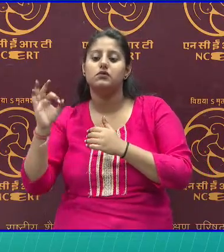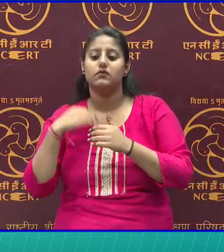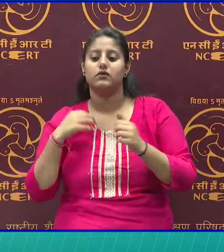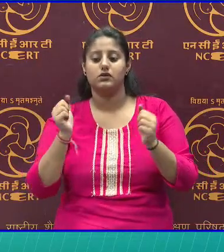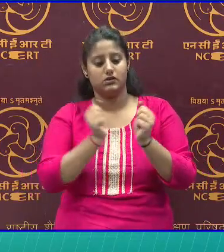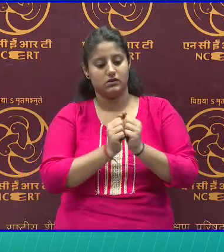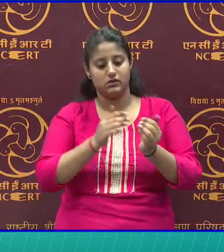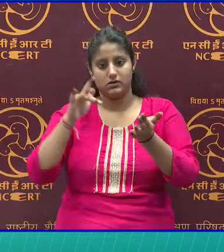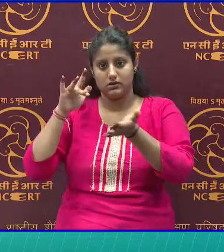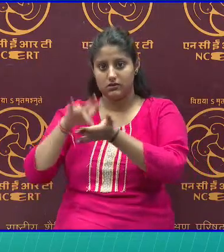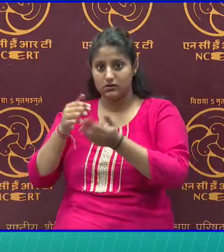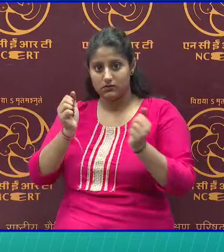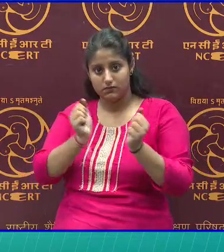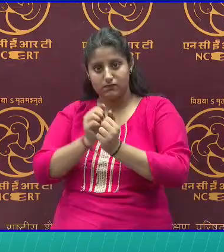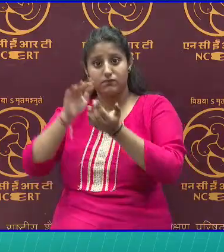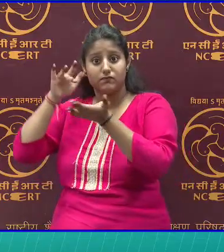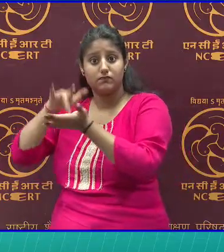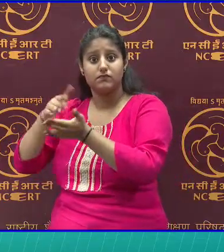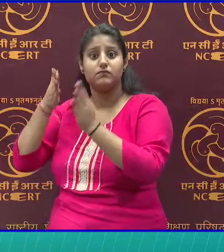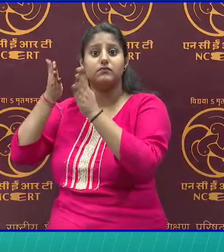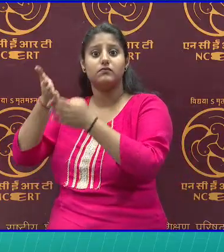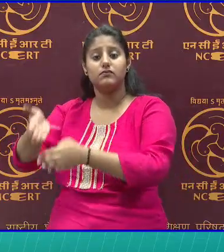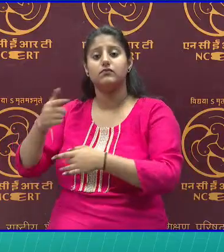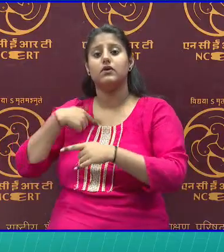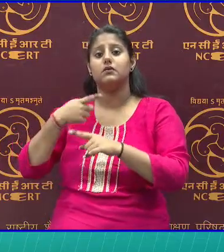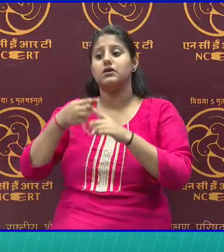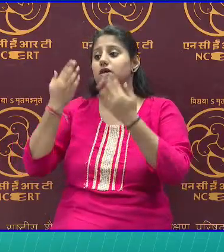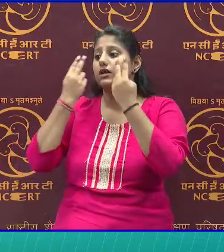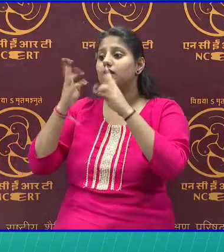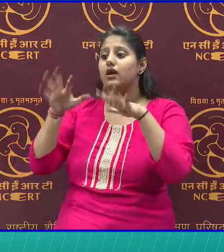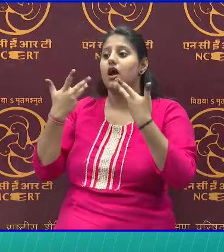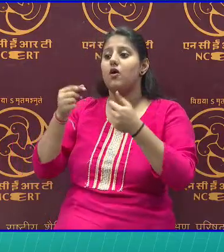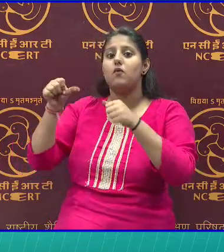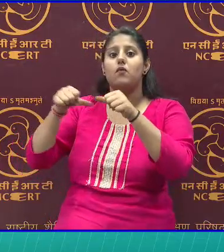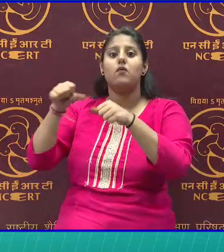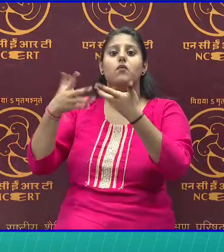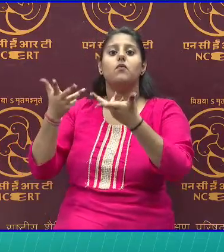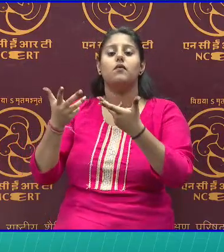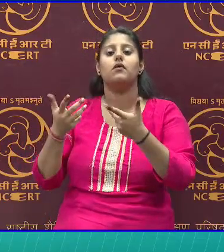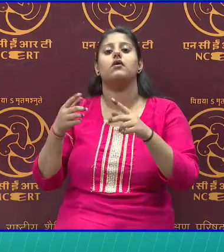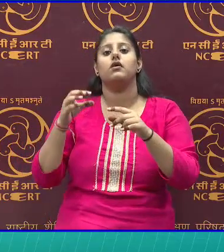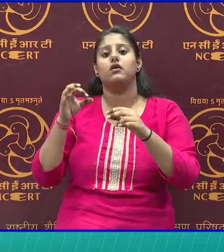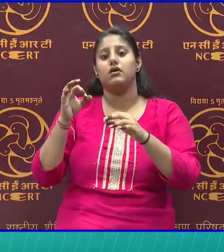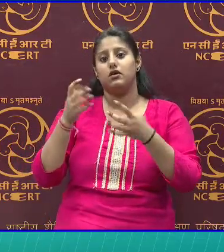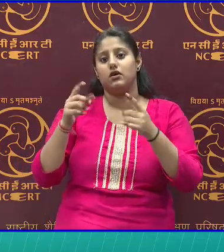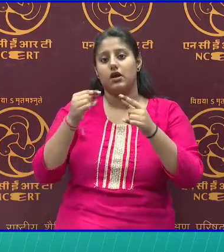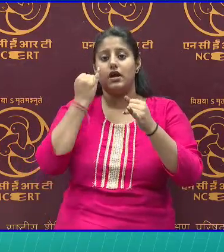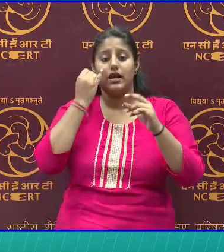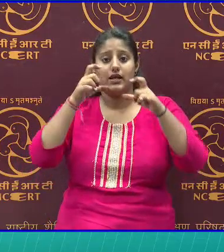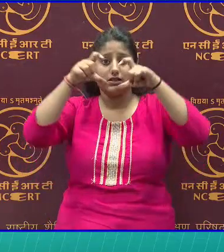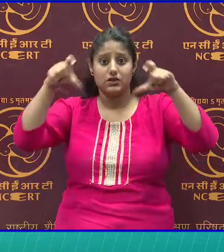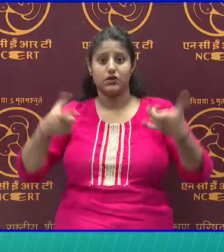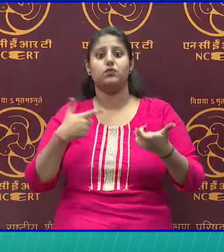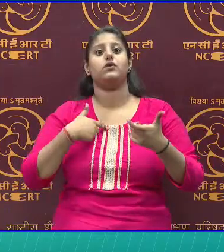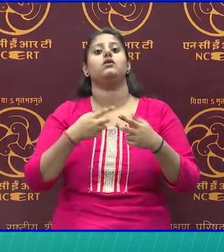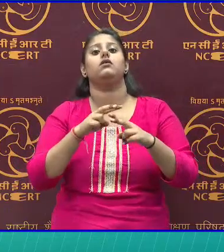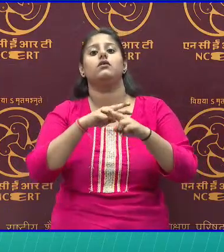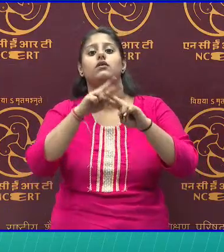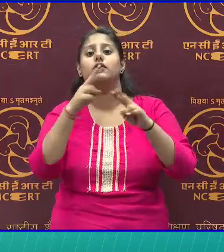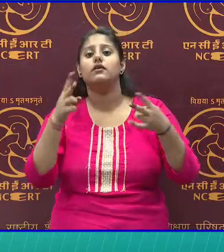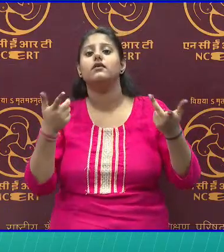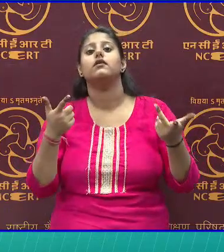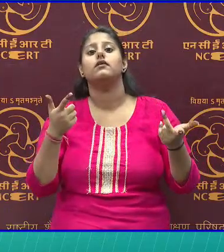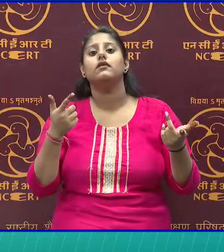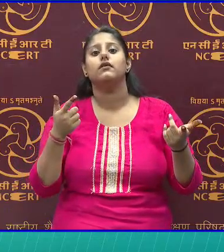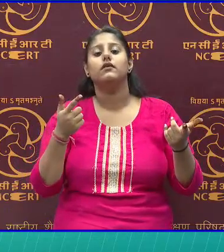to the place and see that how it functions and what is the role of these community institutes or agencies in our day-to-day life. At the same time,